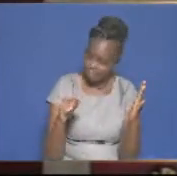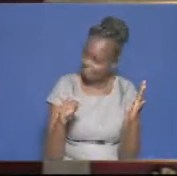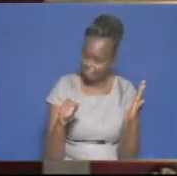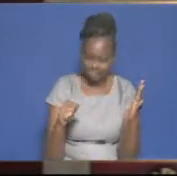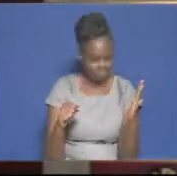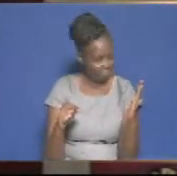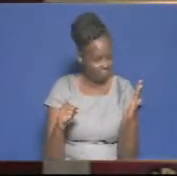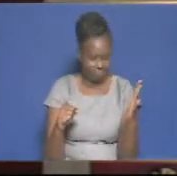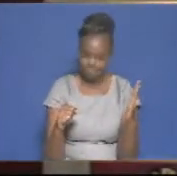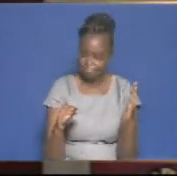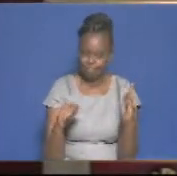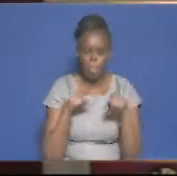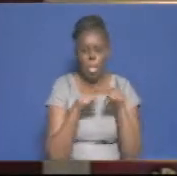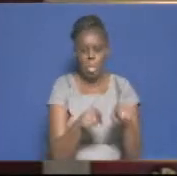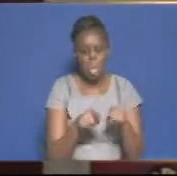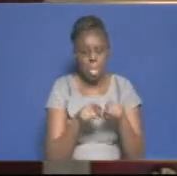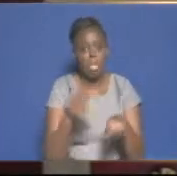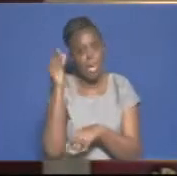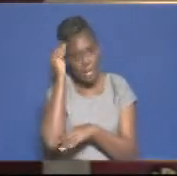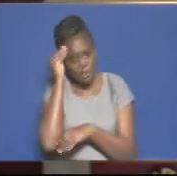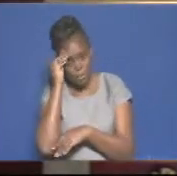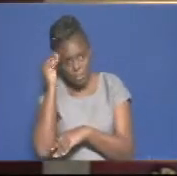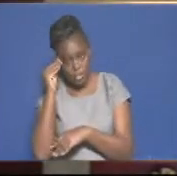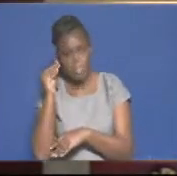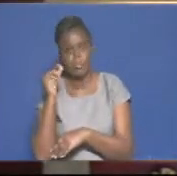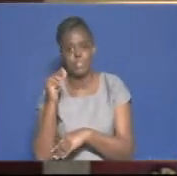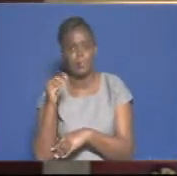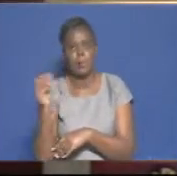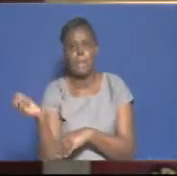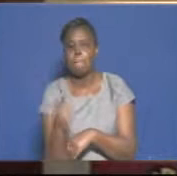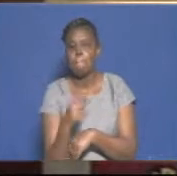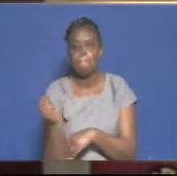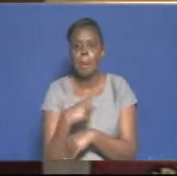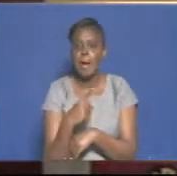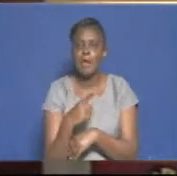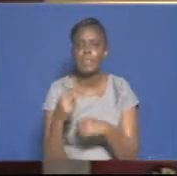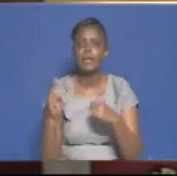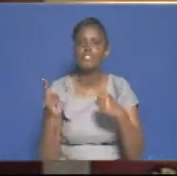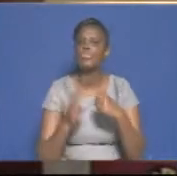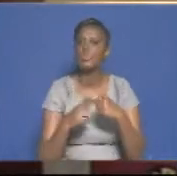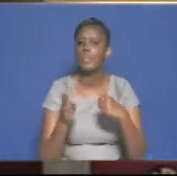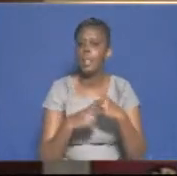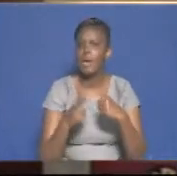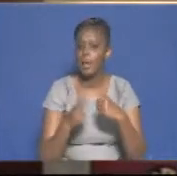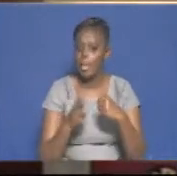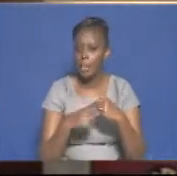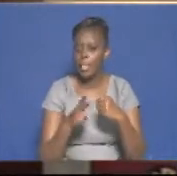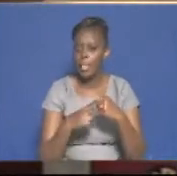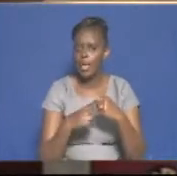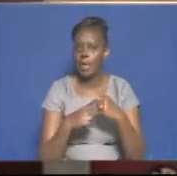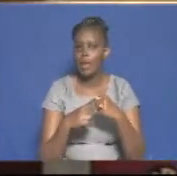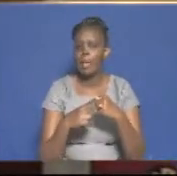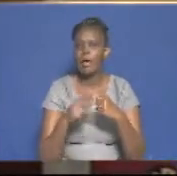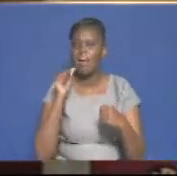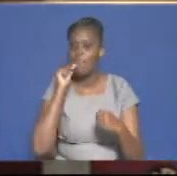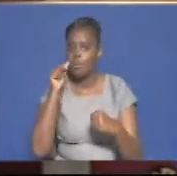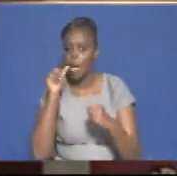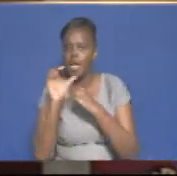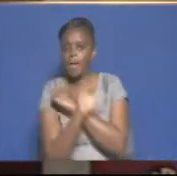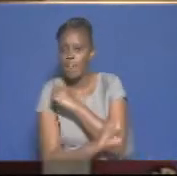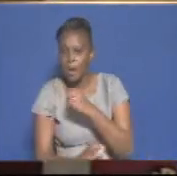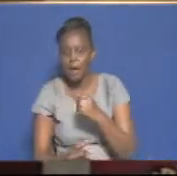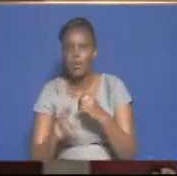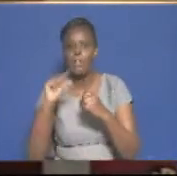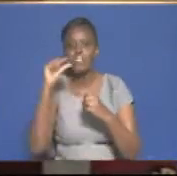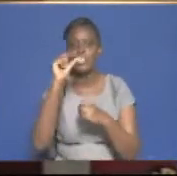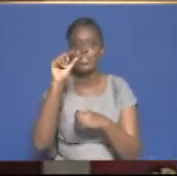really make a mockery out of education. Mr. Speaker, next week, in the month of July, in London, Mr. Speaker, the